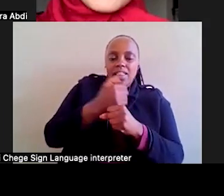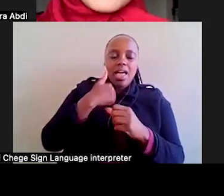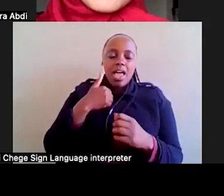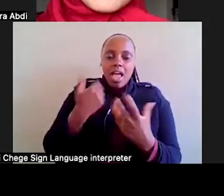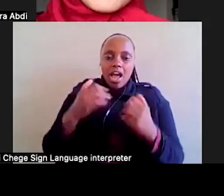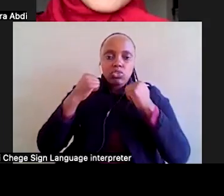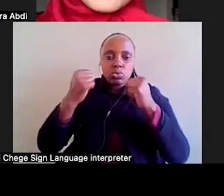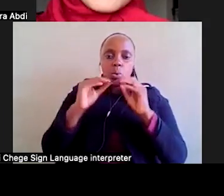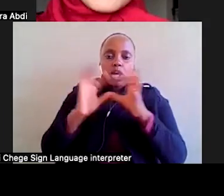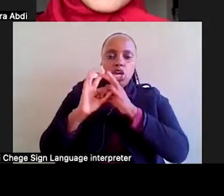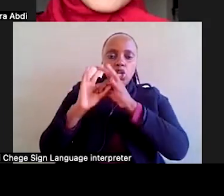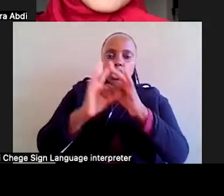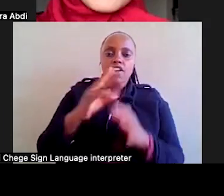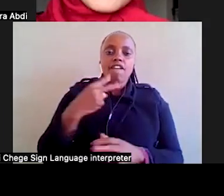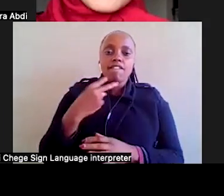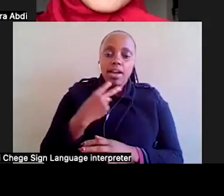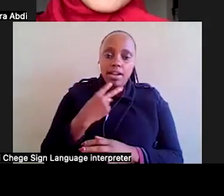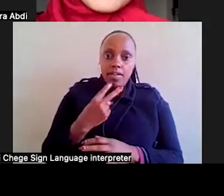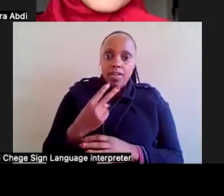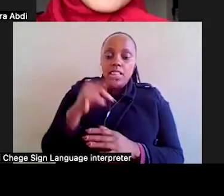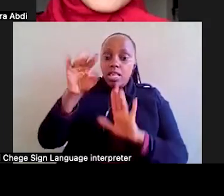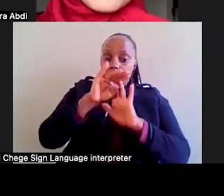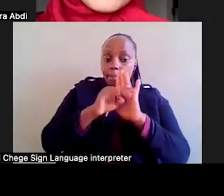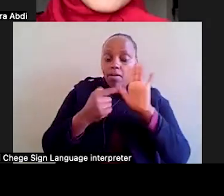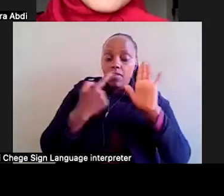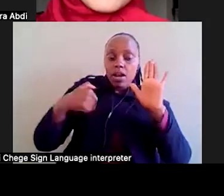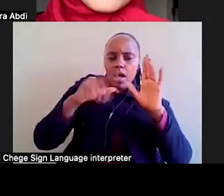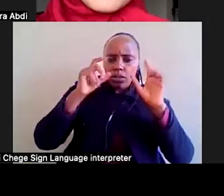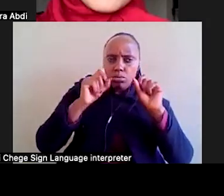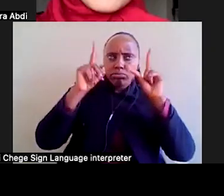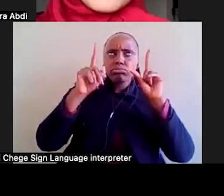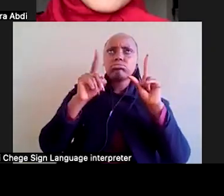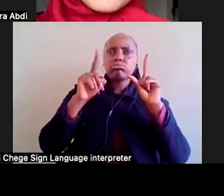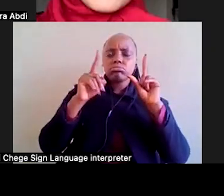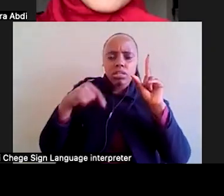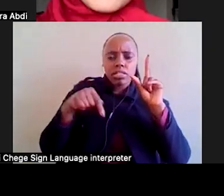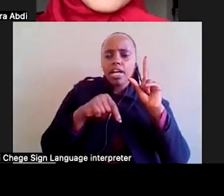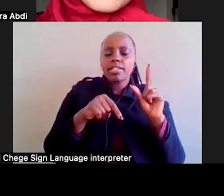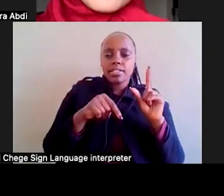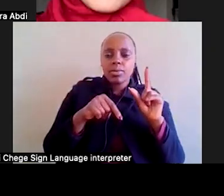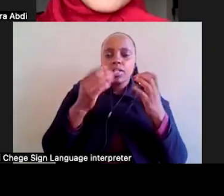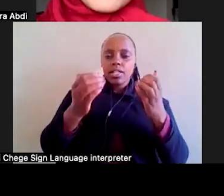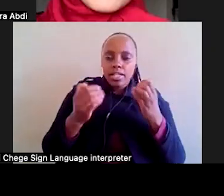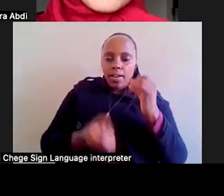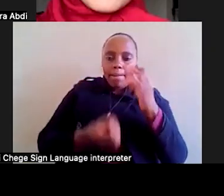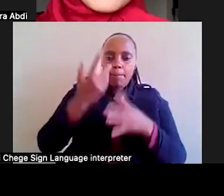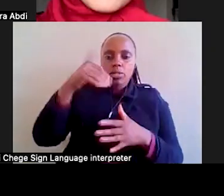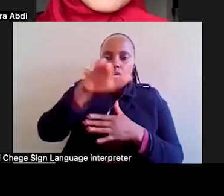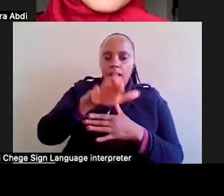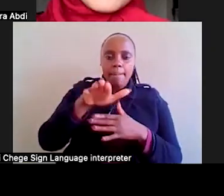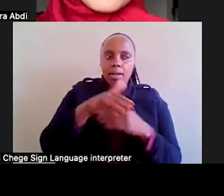unified voice. And so as a program, we realized this and the need to create a platform